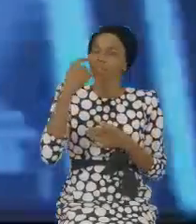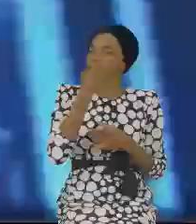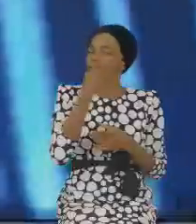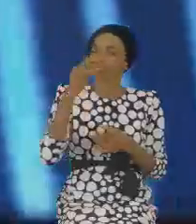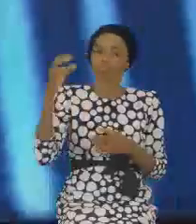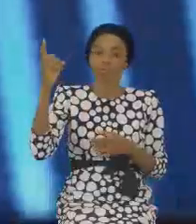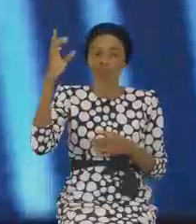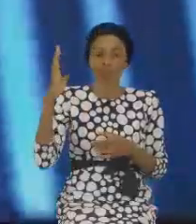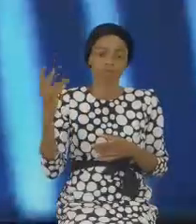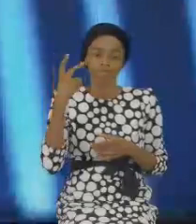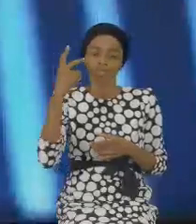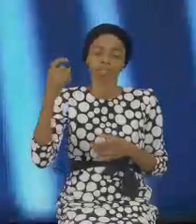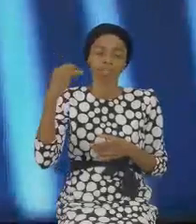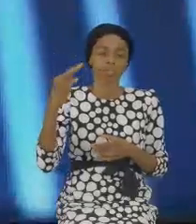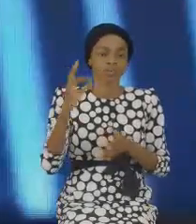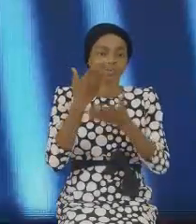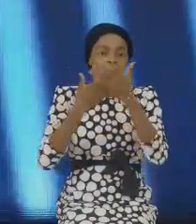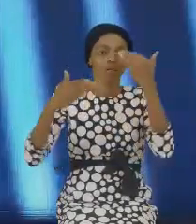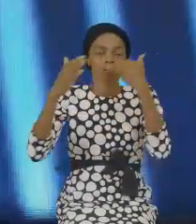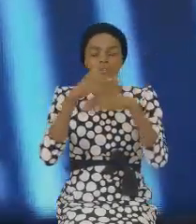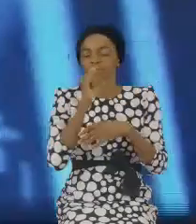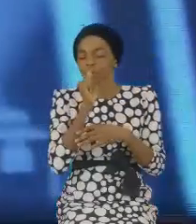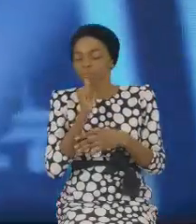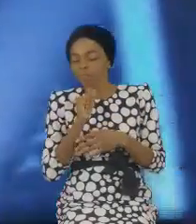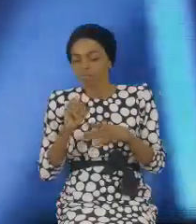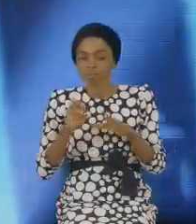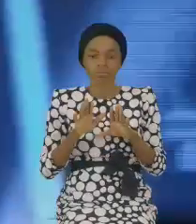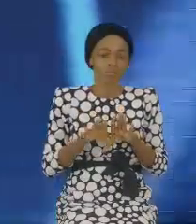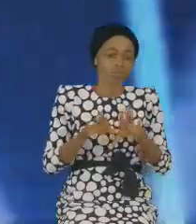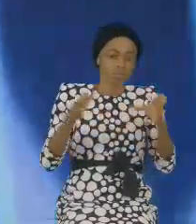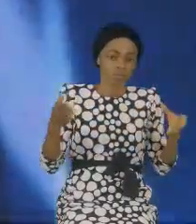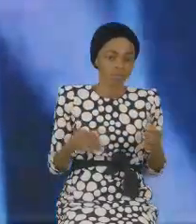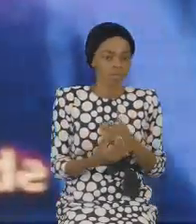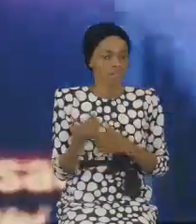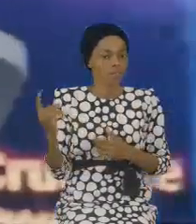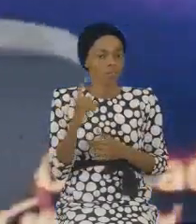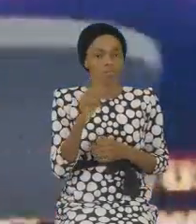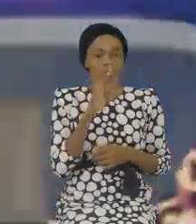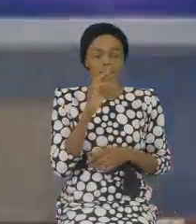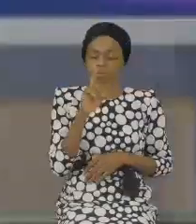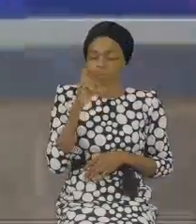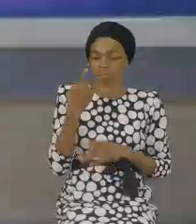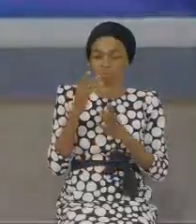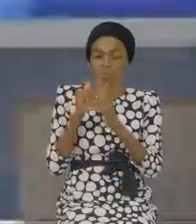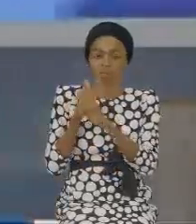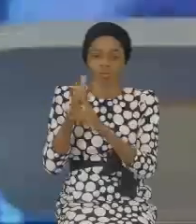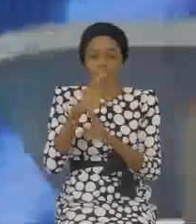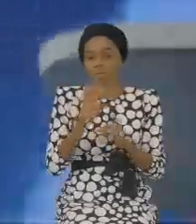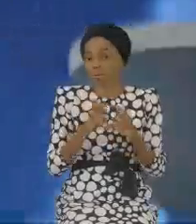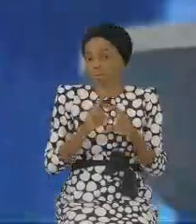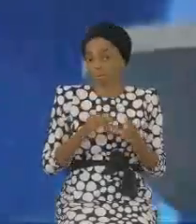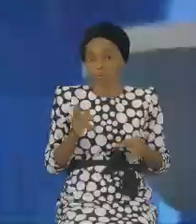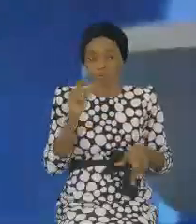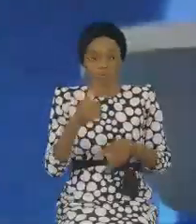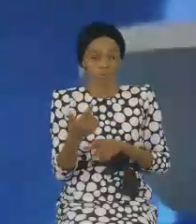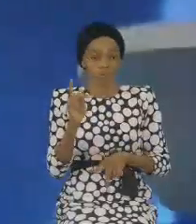the sight of heaven, in the private, in the public, anywhere you are, alone by yourself and with other people,